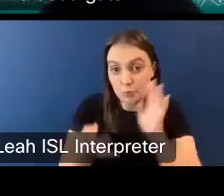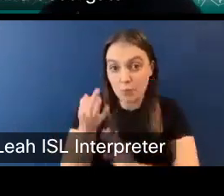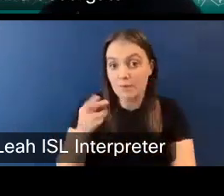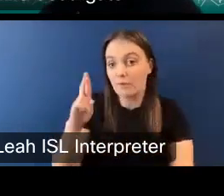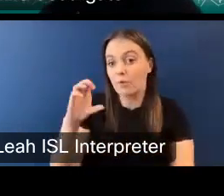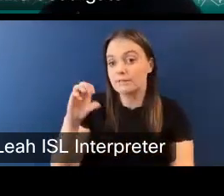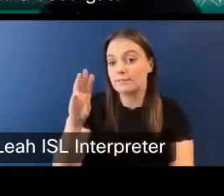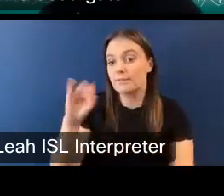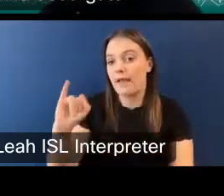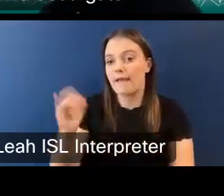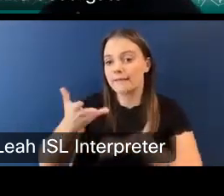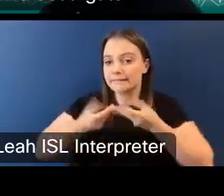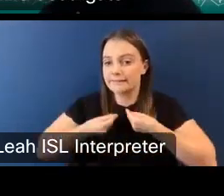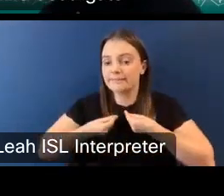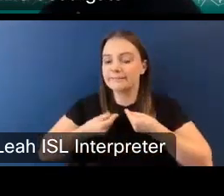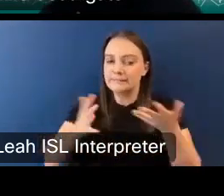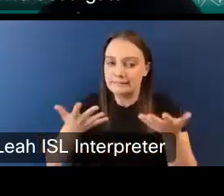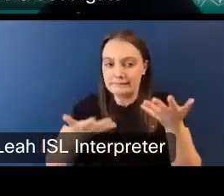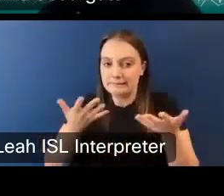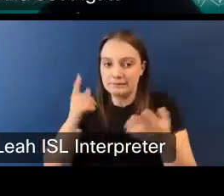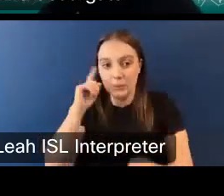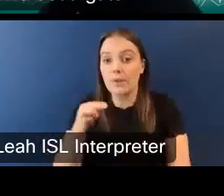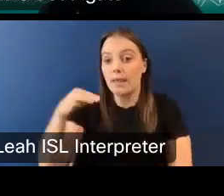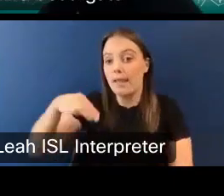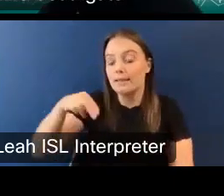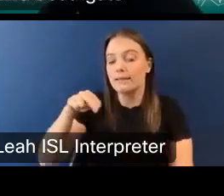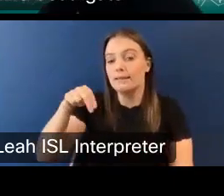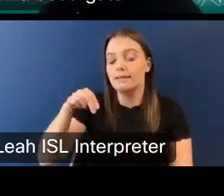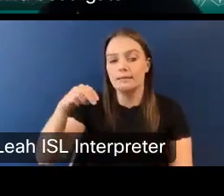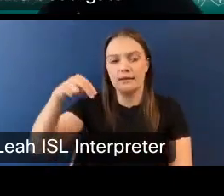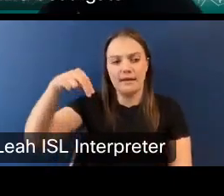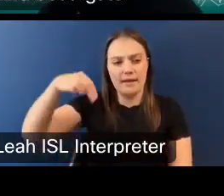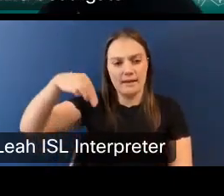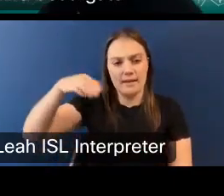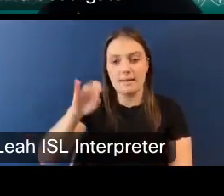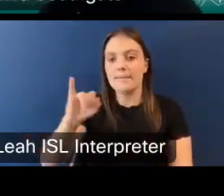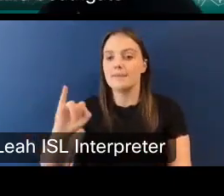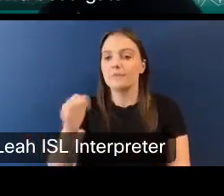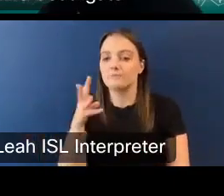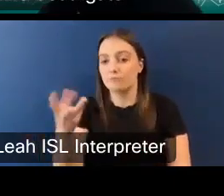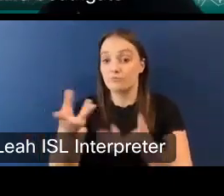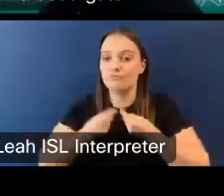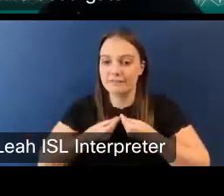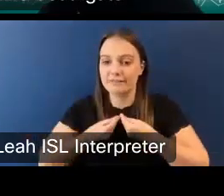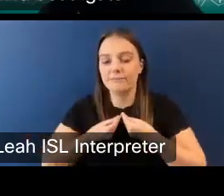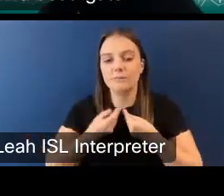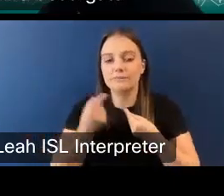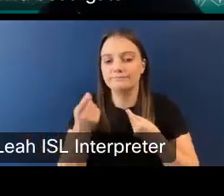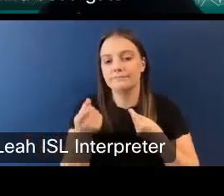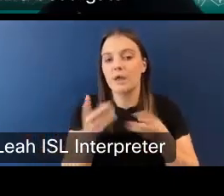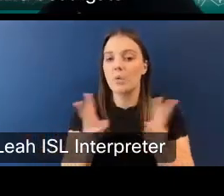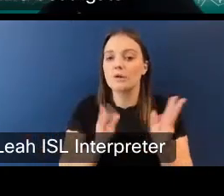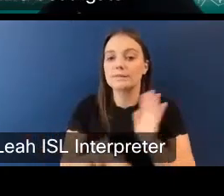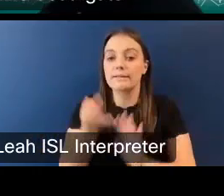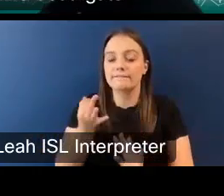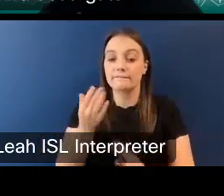RCPI points. NIMBY points will be available. This only applies if you are attending the